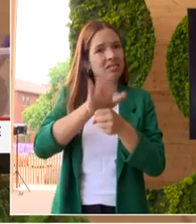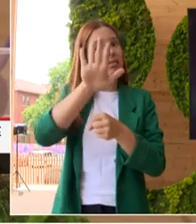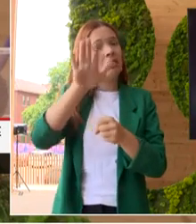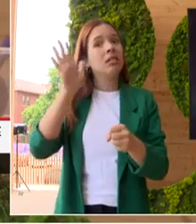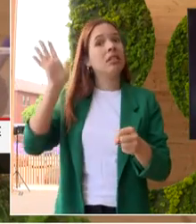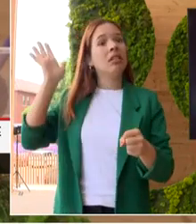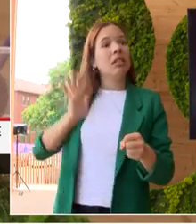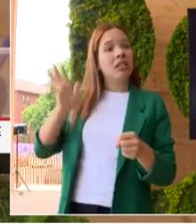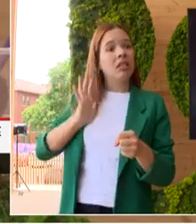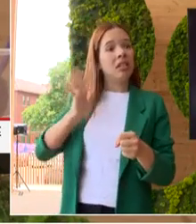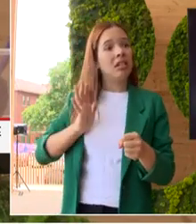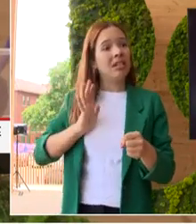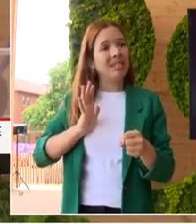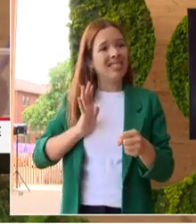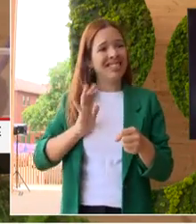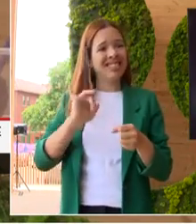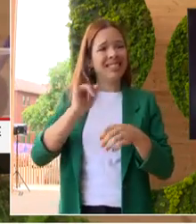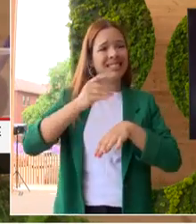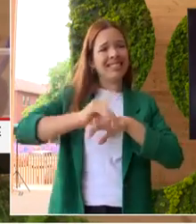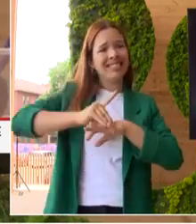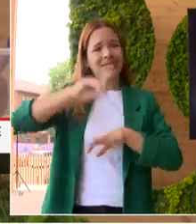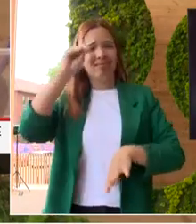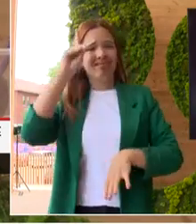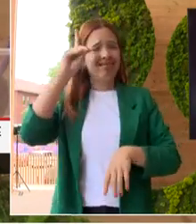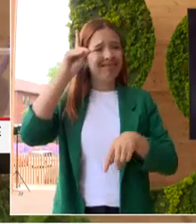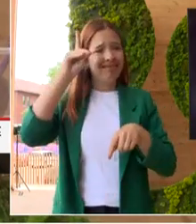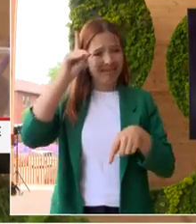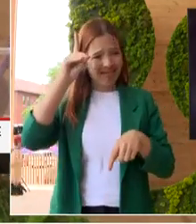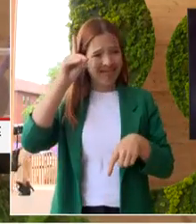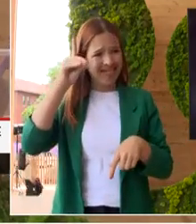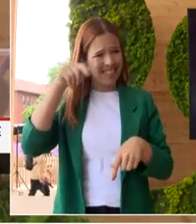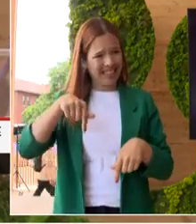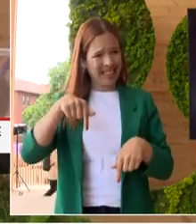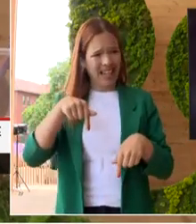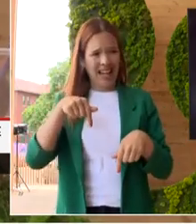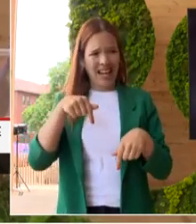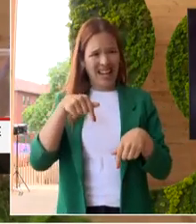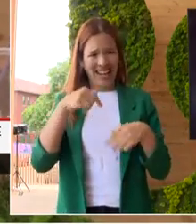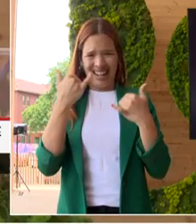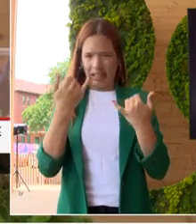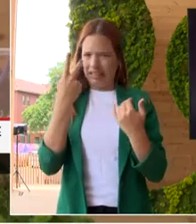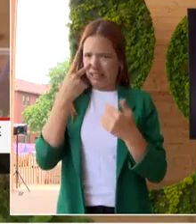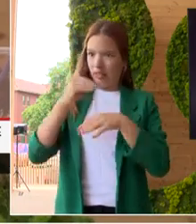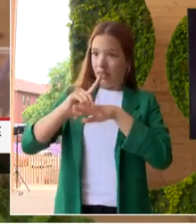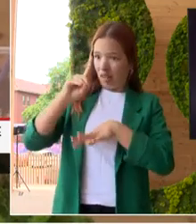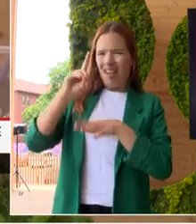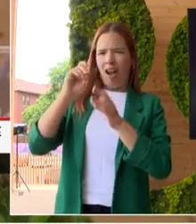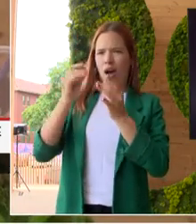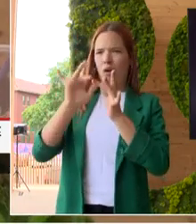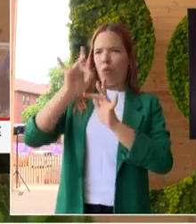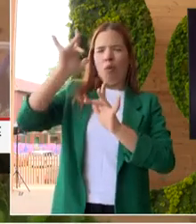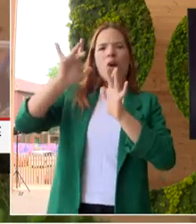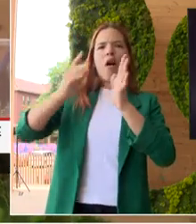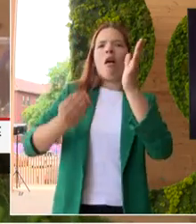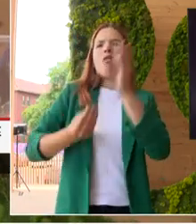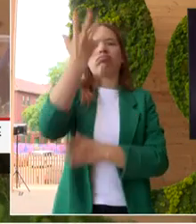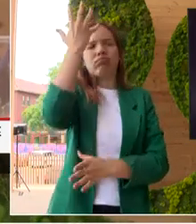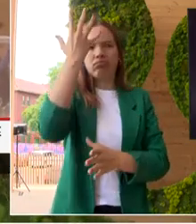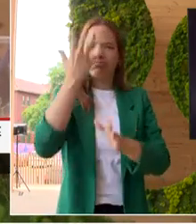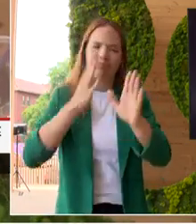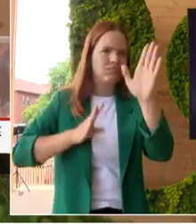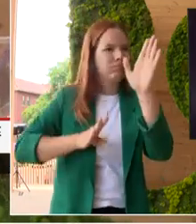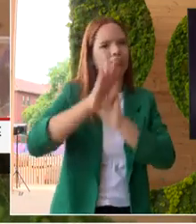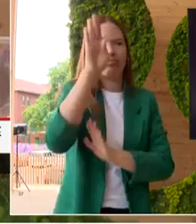the rough, but now is a shining star, our mayor, our fearless